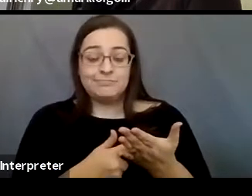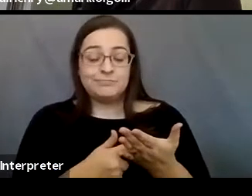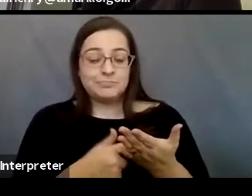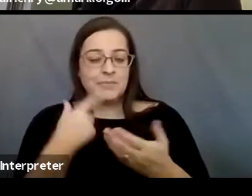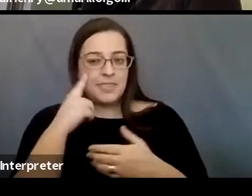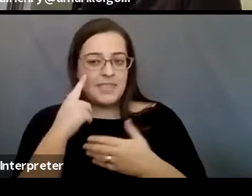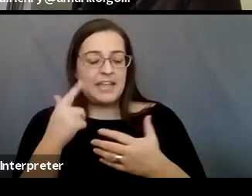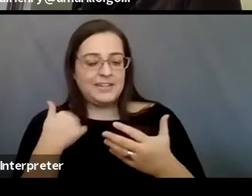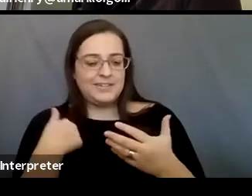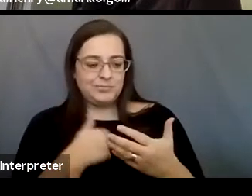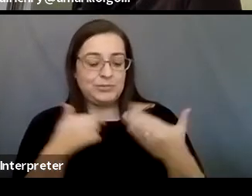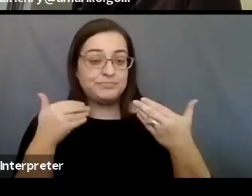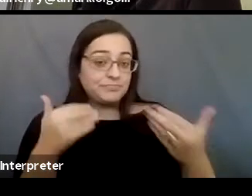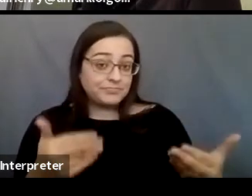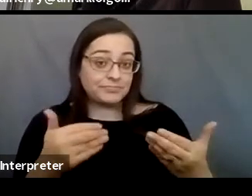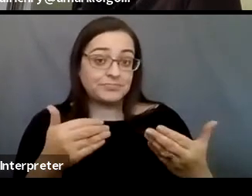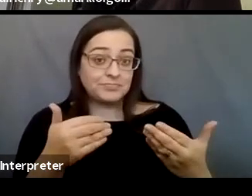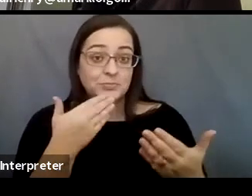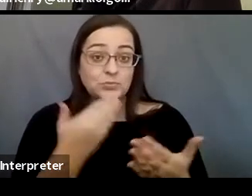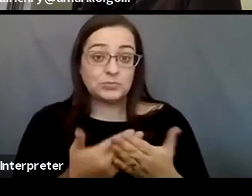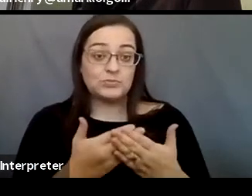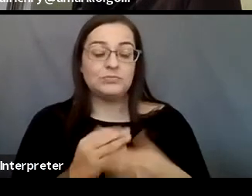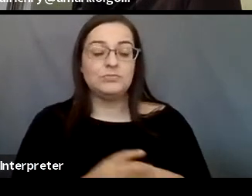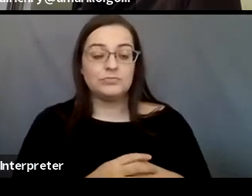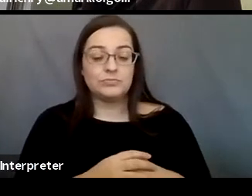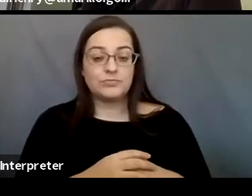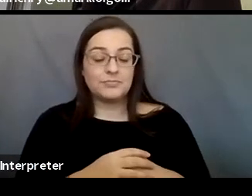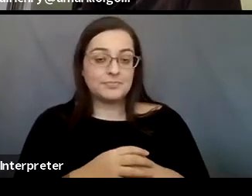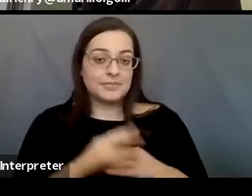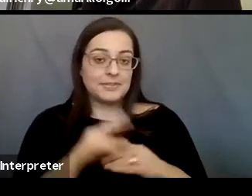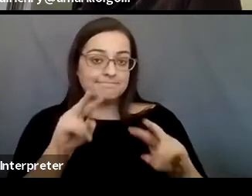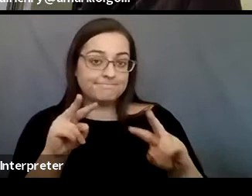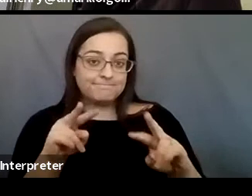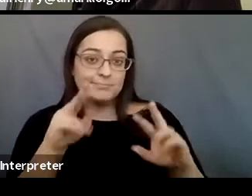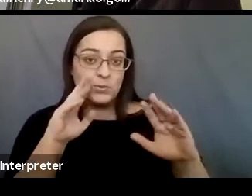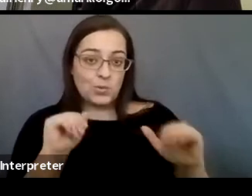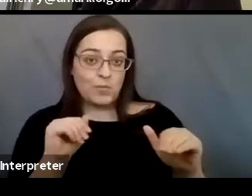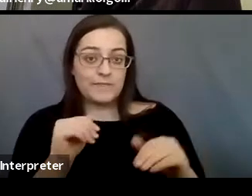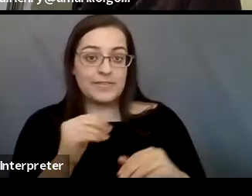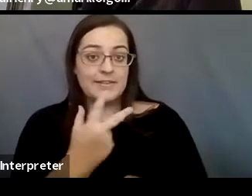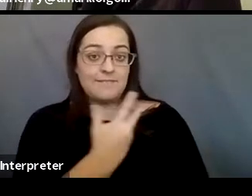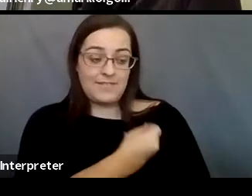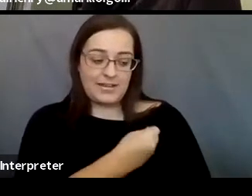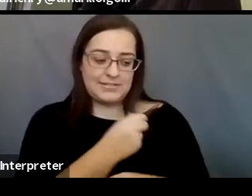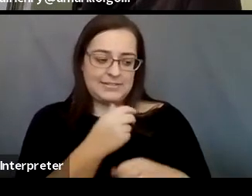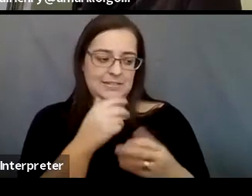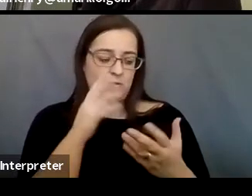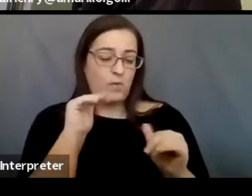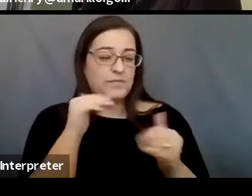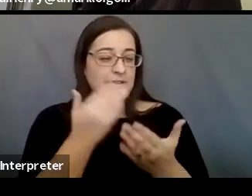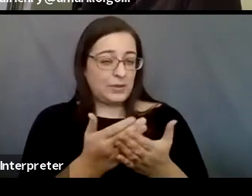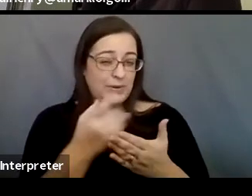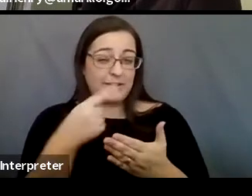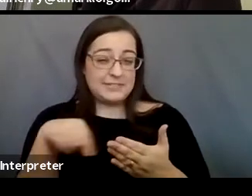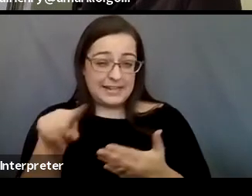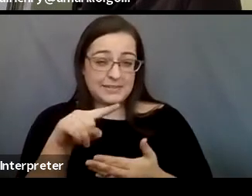think we're moving forward pretty nicely, anticipating that we hopefully get vaccine early next week.